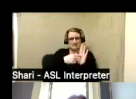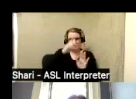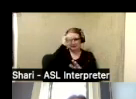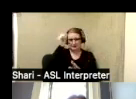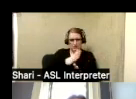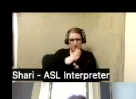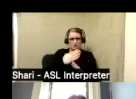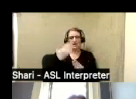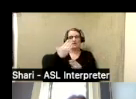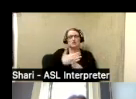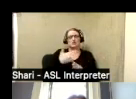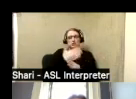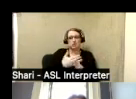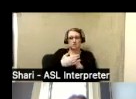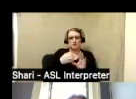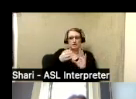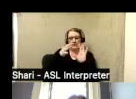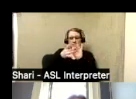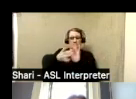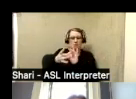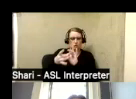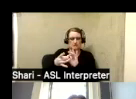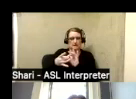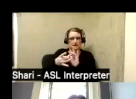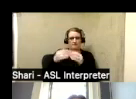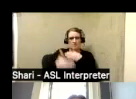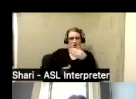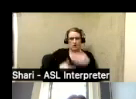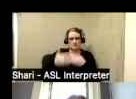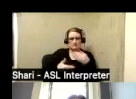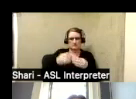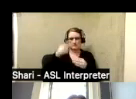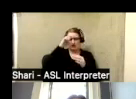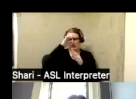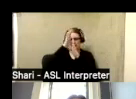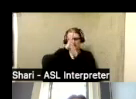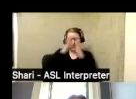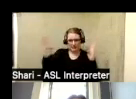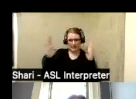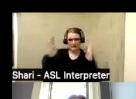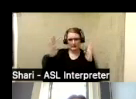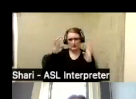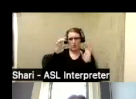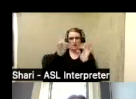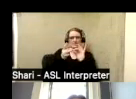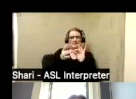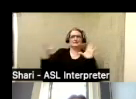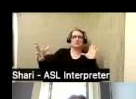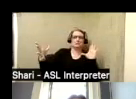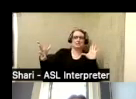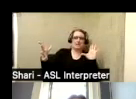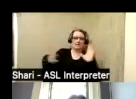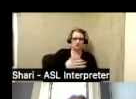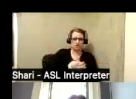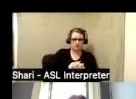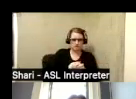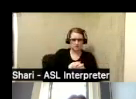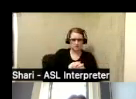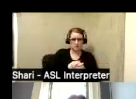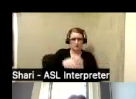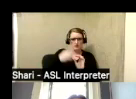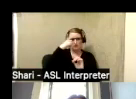a disturbance in the associative process, a fundamental splitting or dissociation.